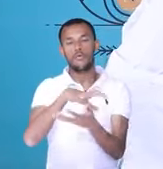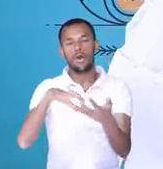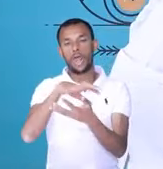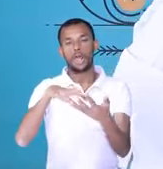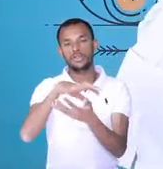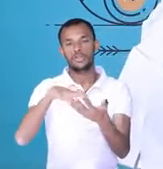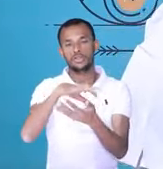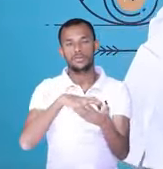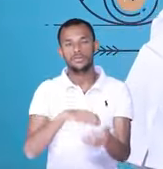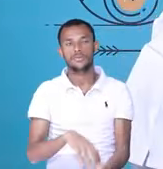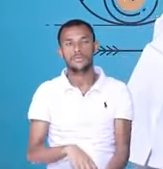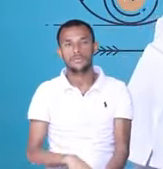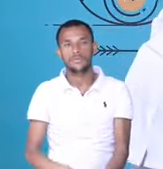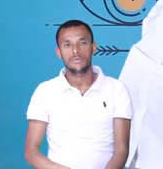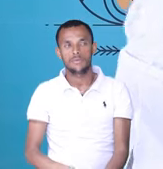Progress of reaction.